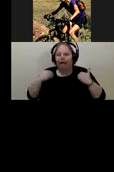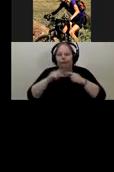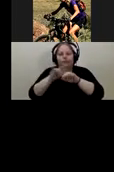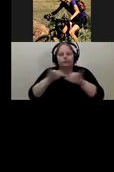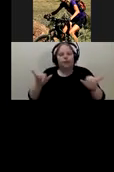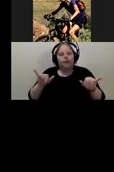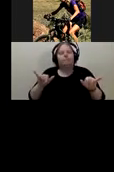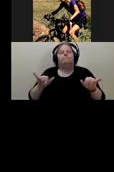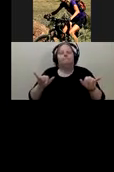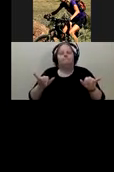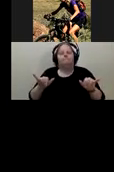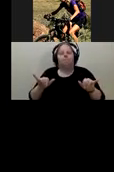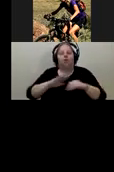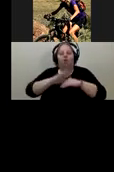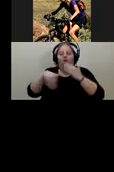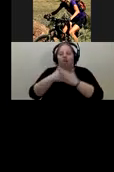that